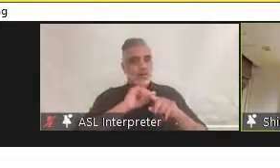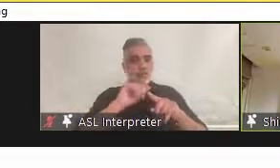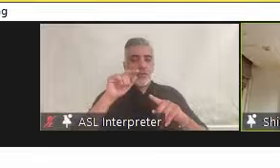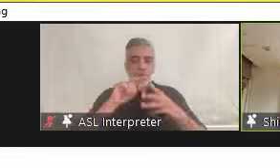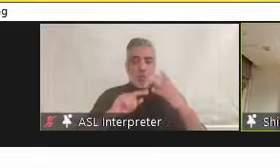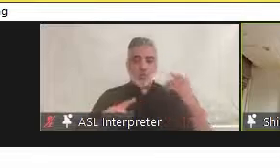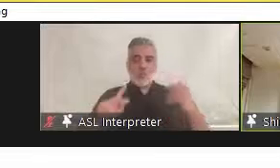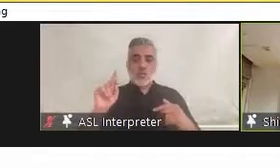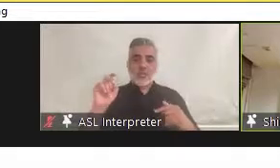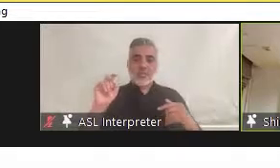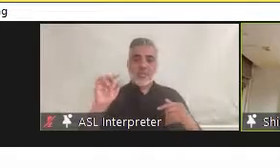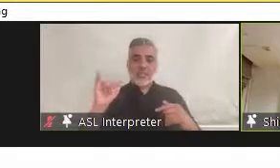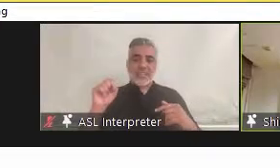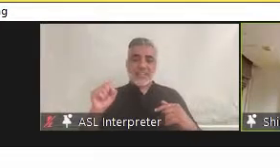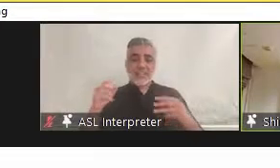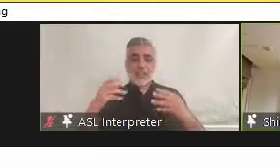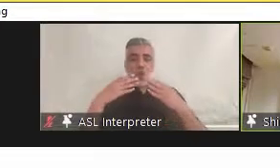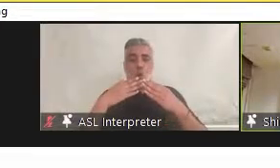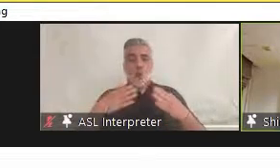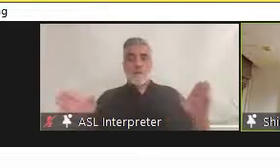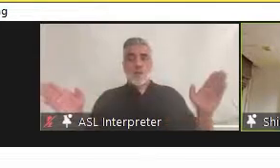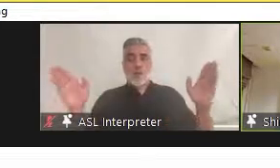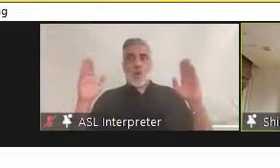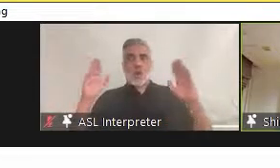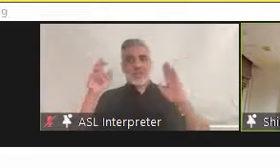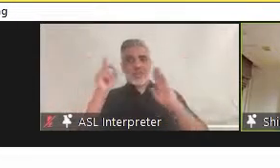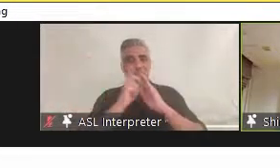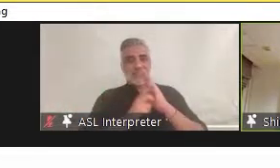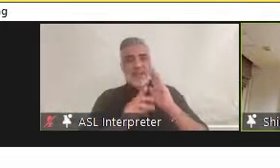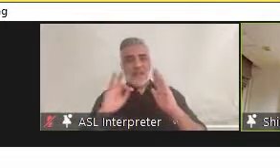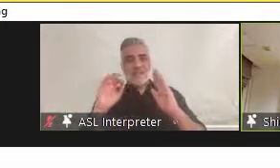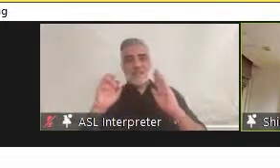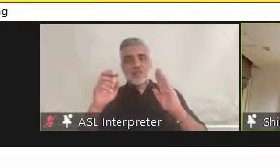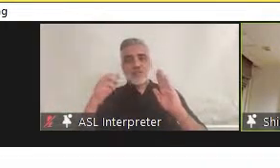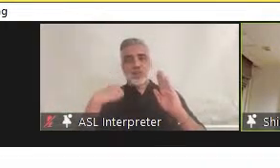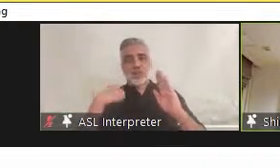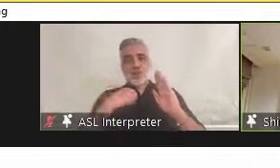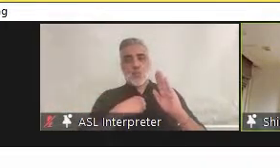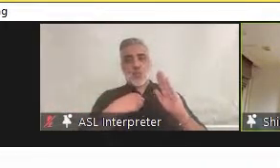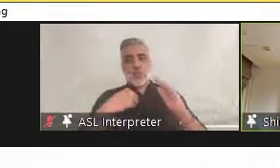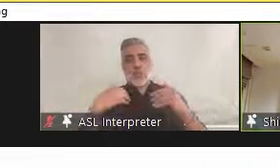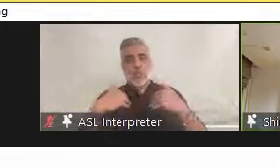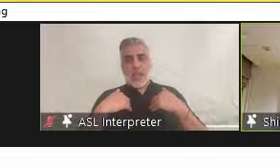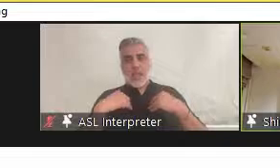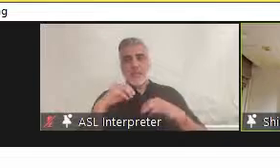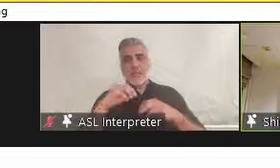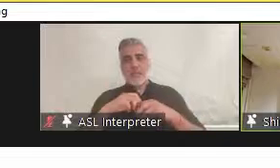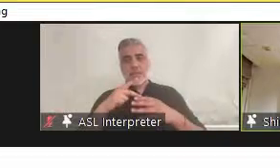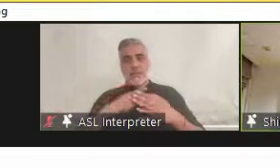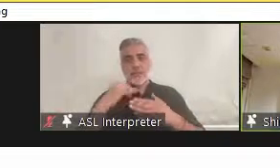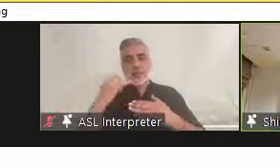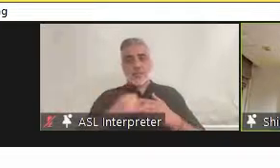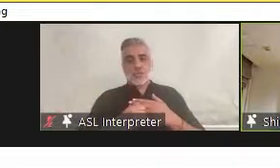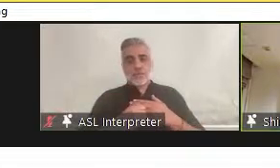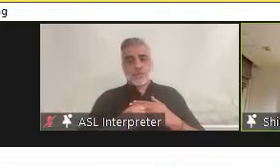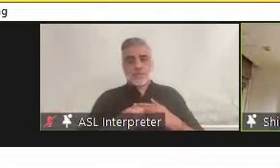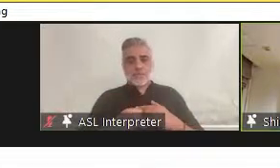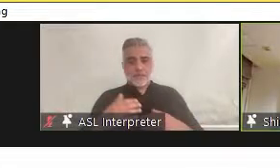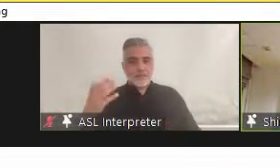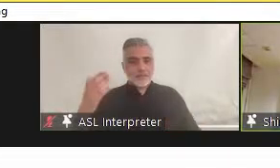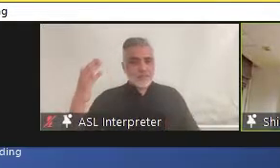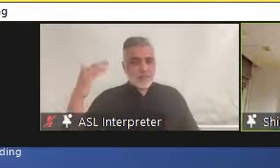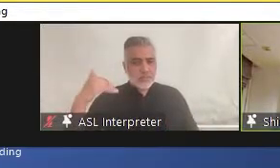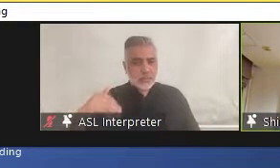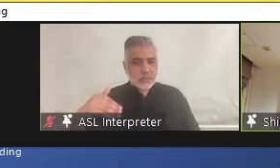sort of overall level design feature that we have introduced in the project. So can we go to the next